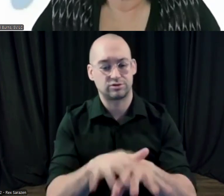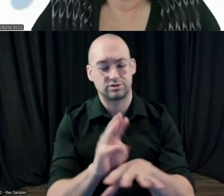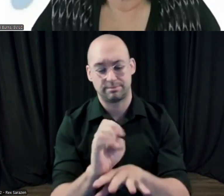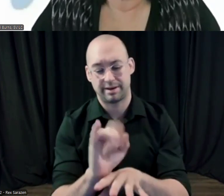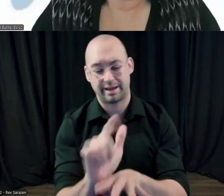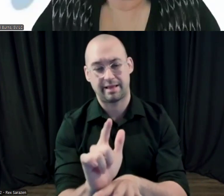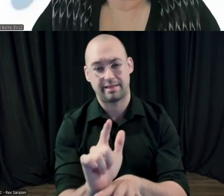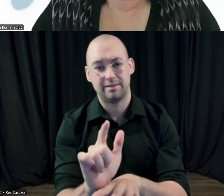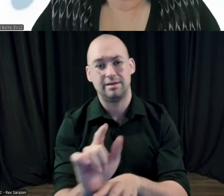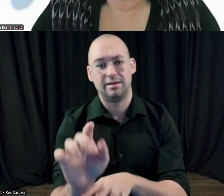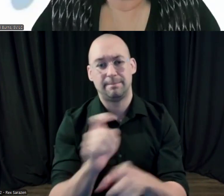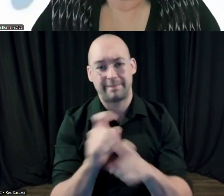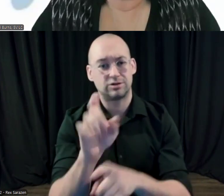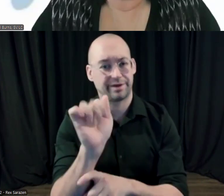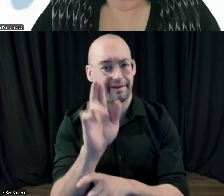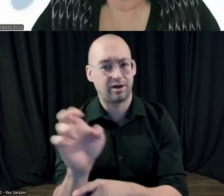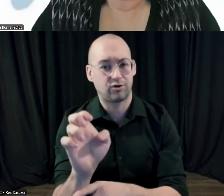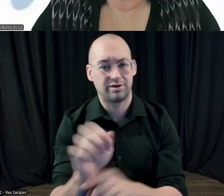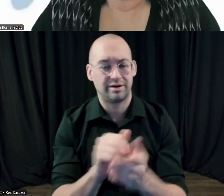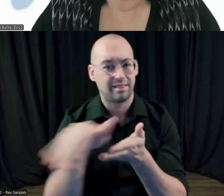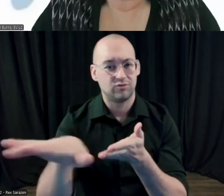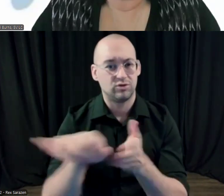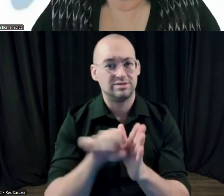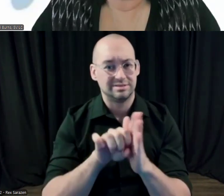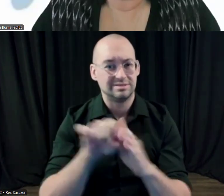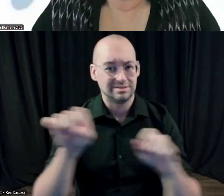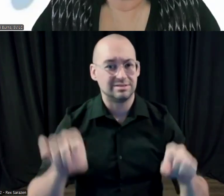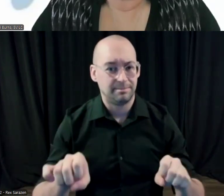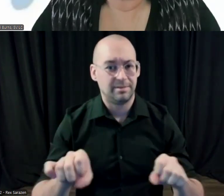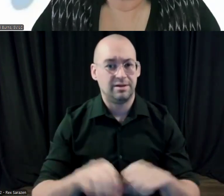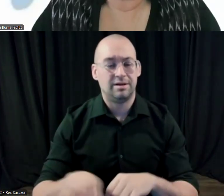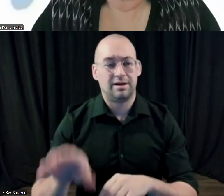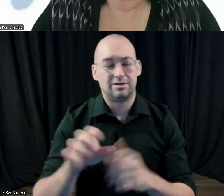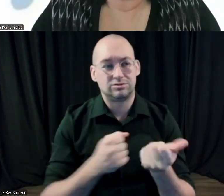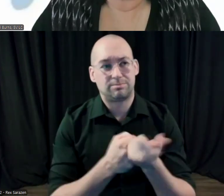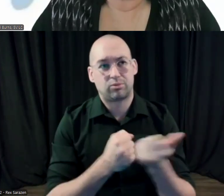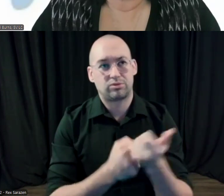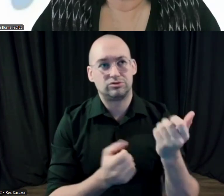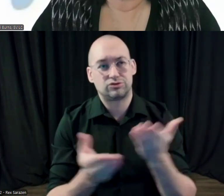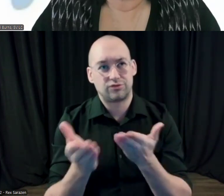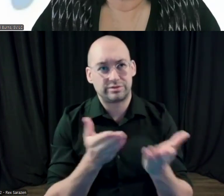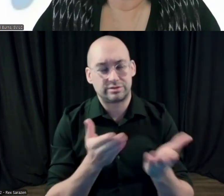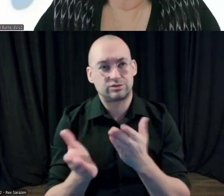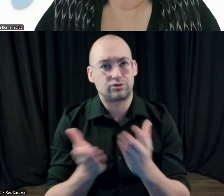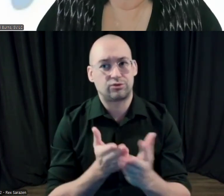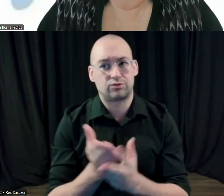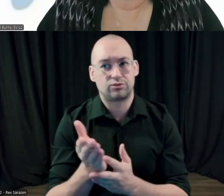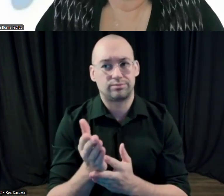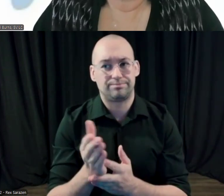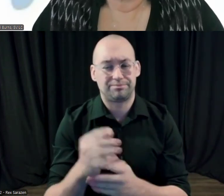care delivery system, and also to support services through fee-for-service as